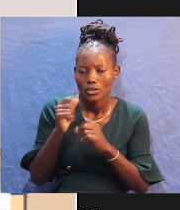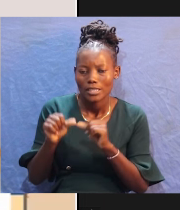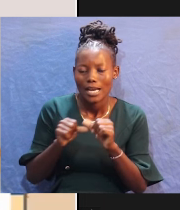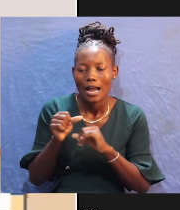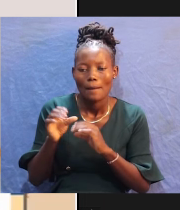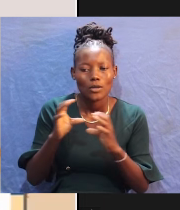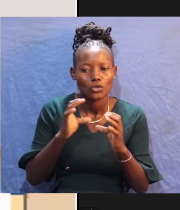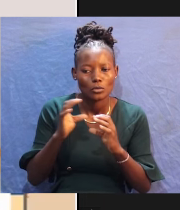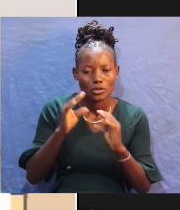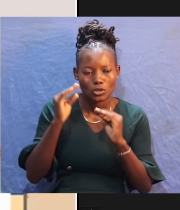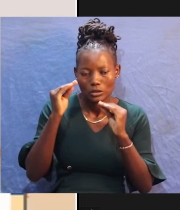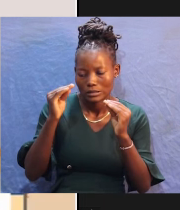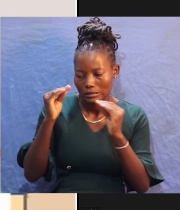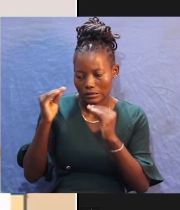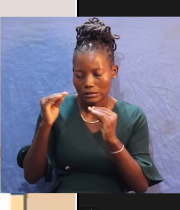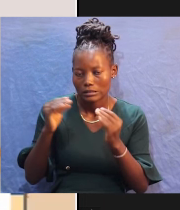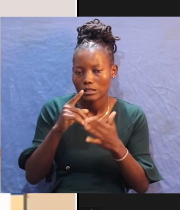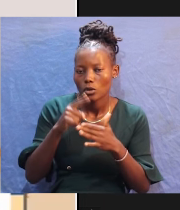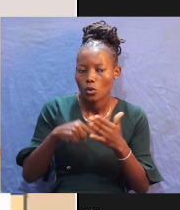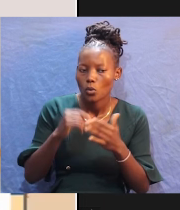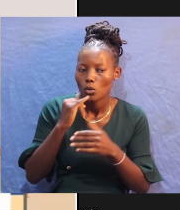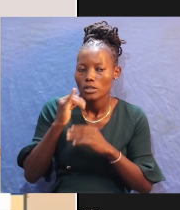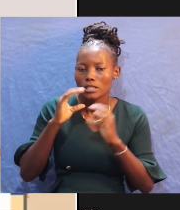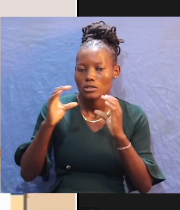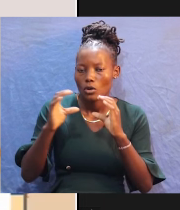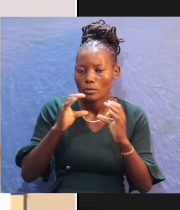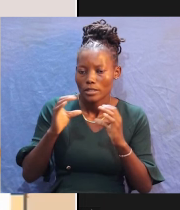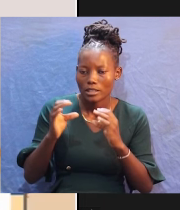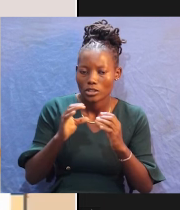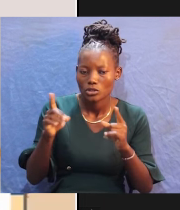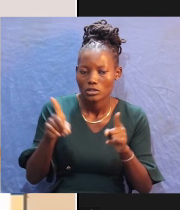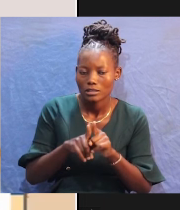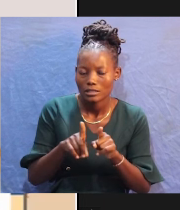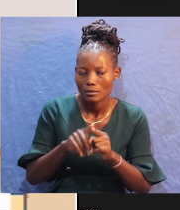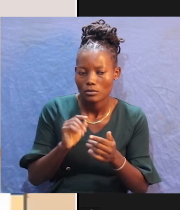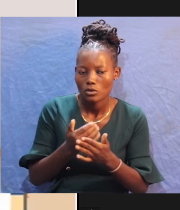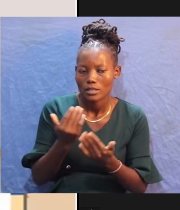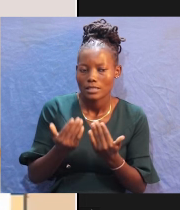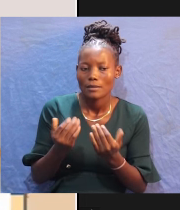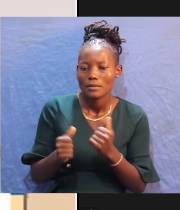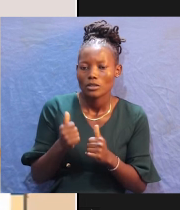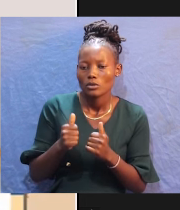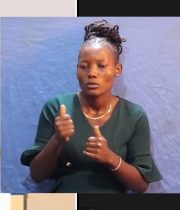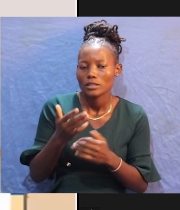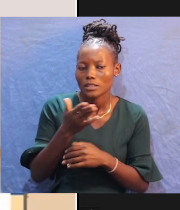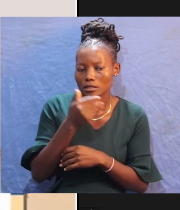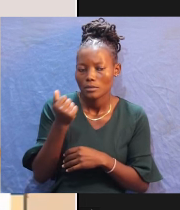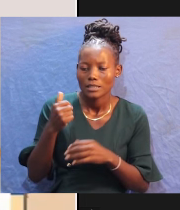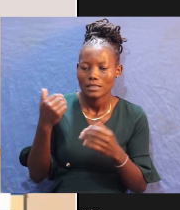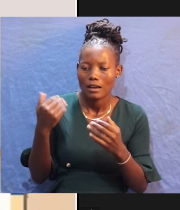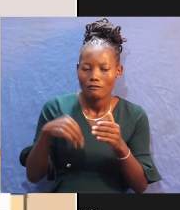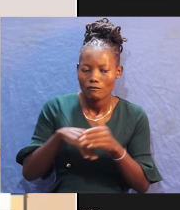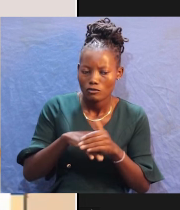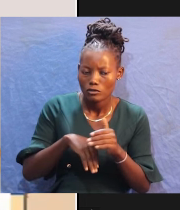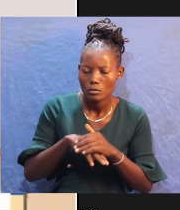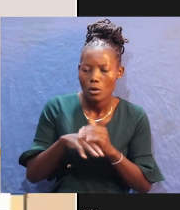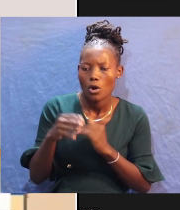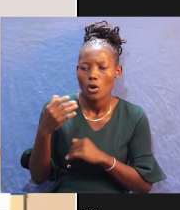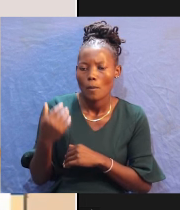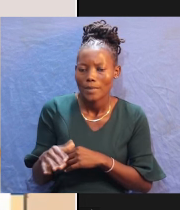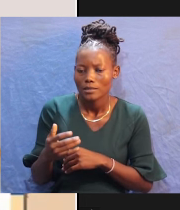sit in a circle and you talk about what happened on a training session. And always in sport for development, we leave at